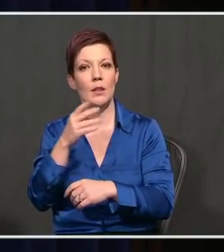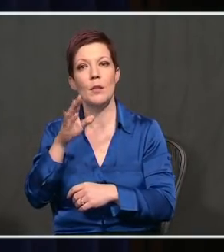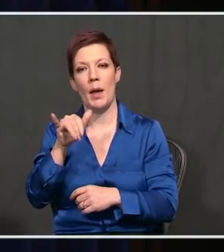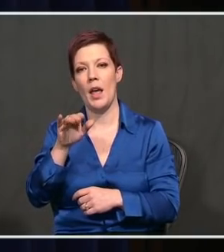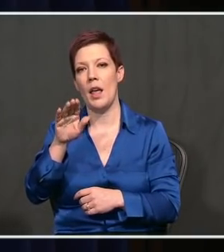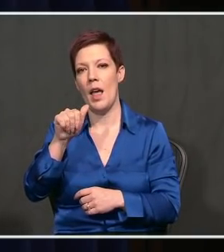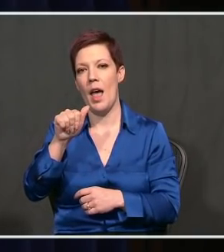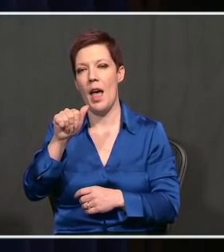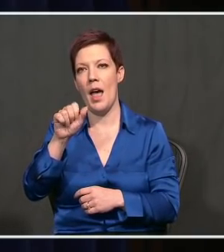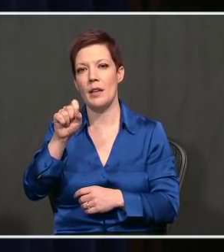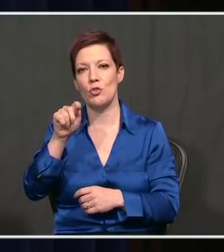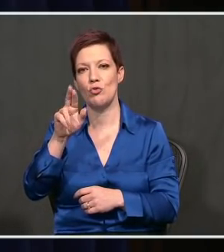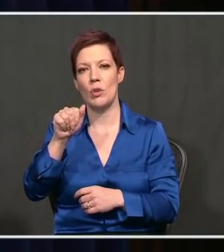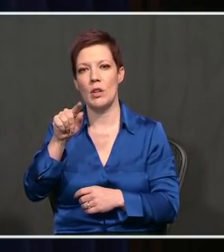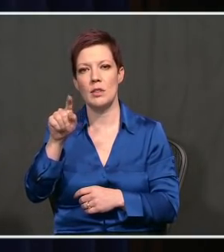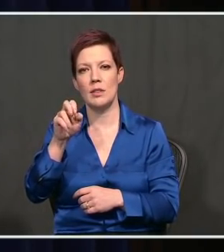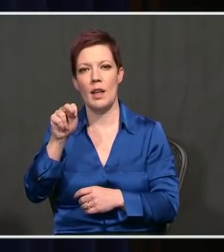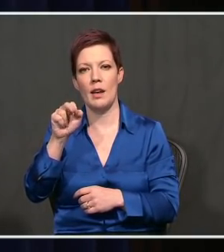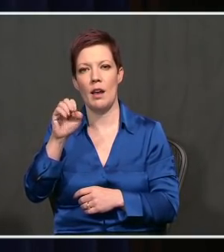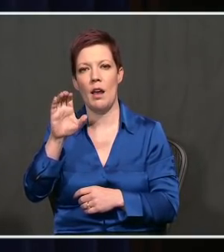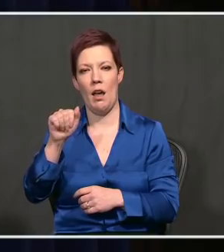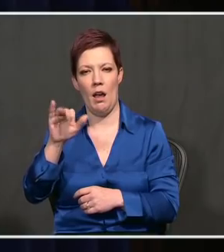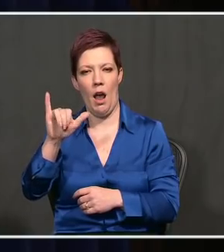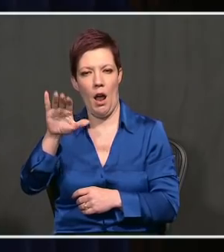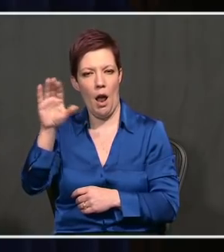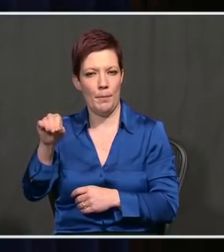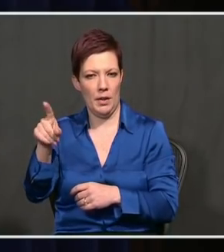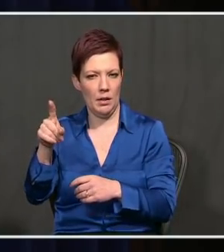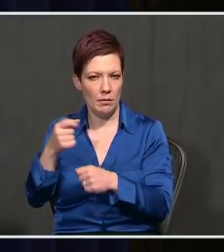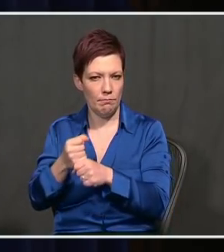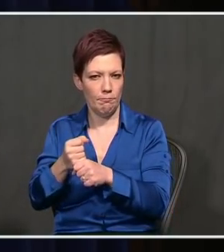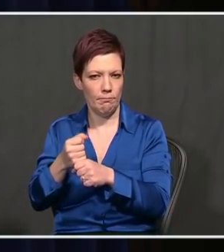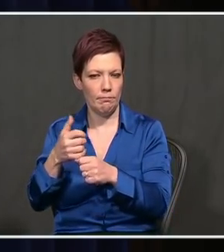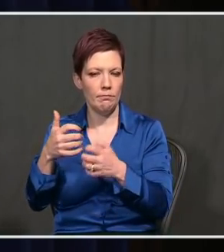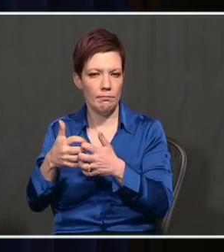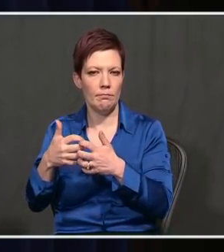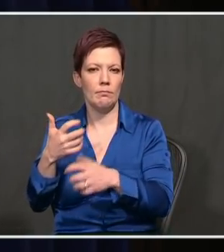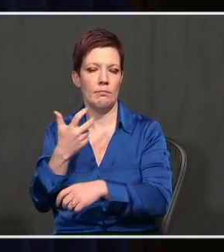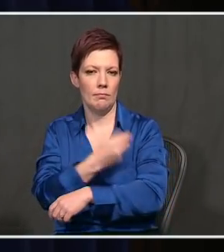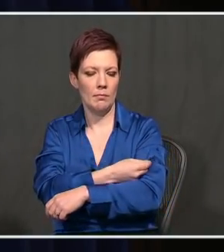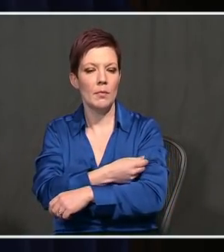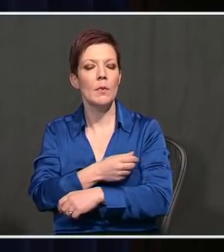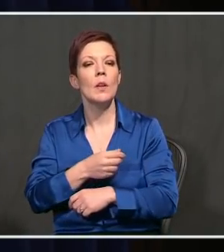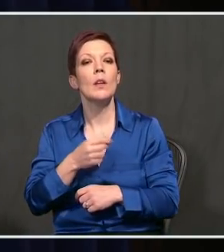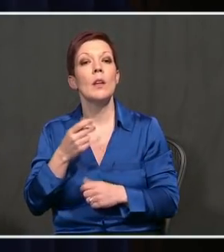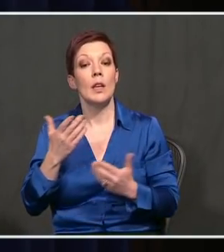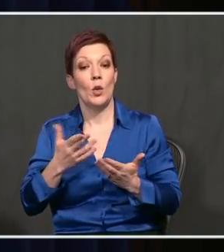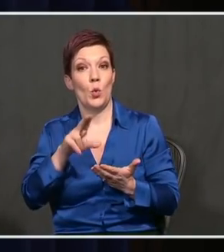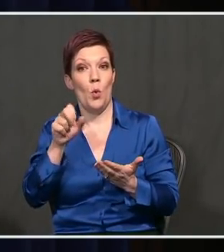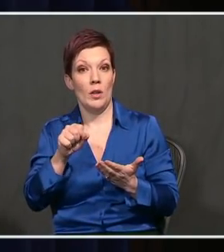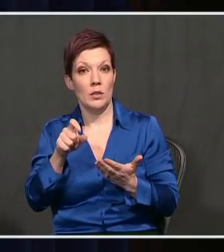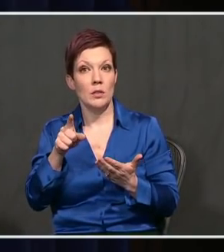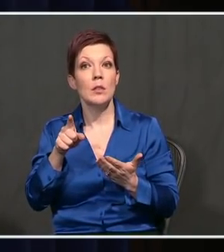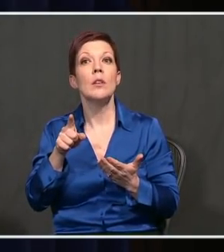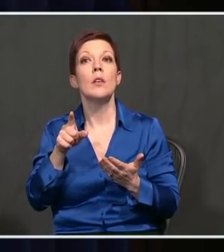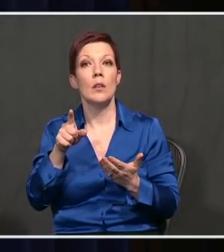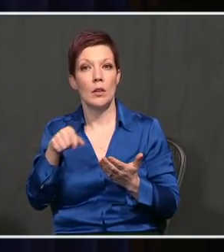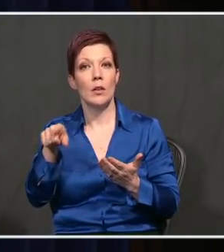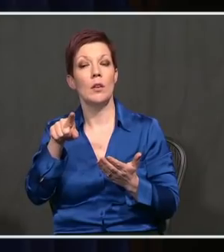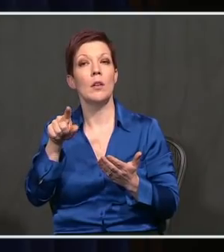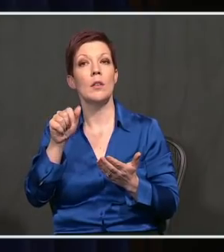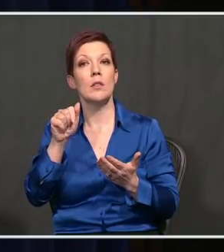AstraZeneca. That vaccine is also being tested in a phase 3 trial here in the US, where 17,000